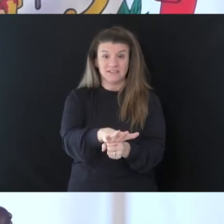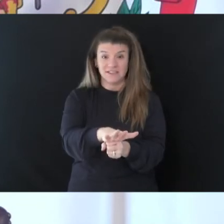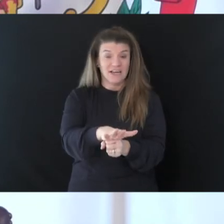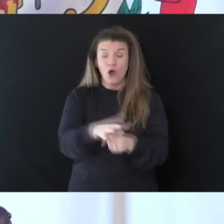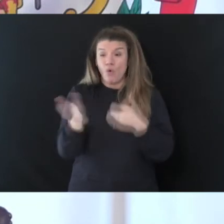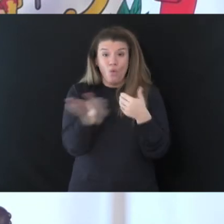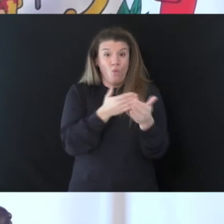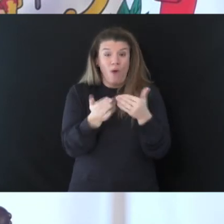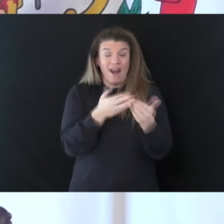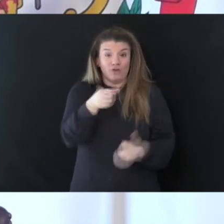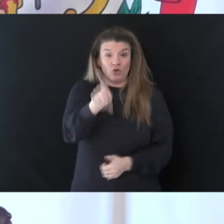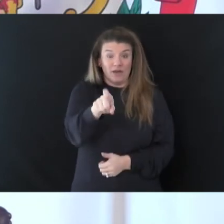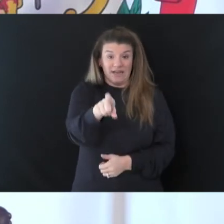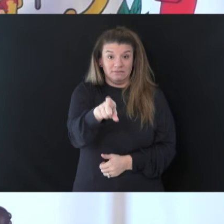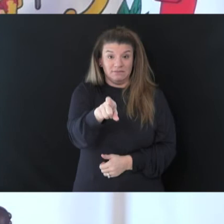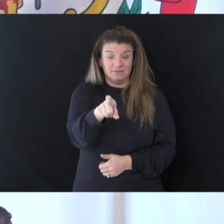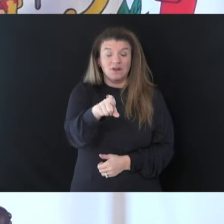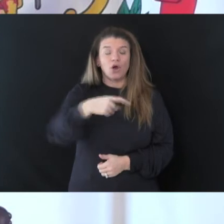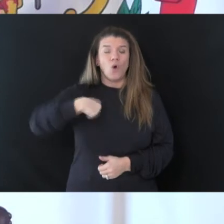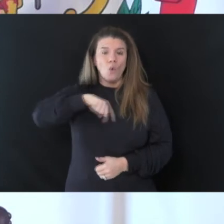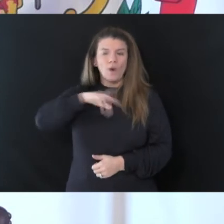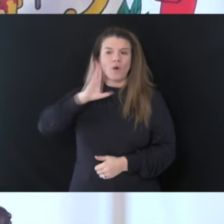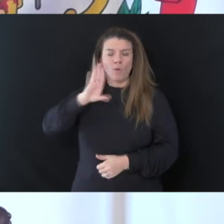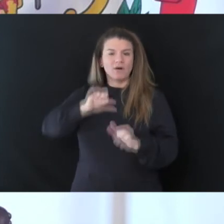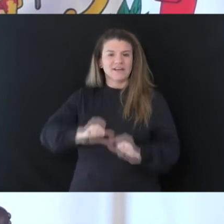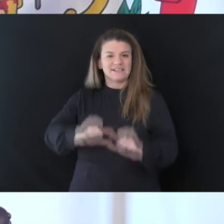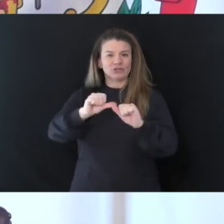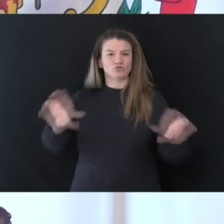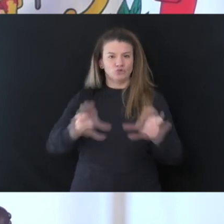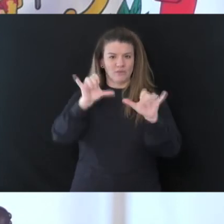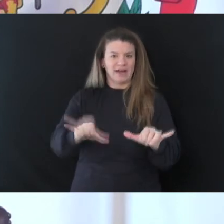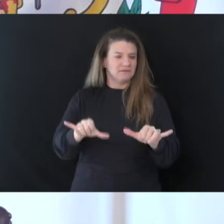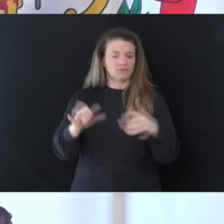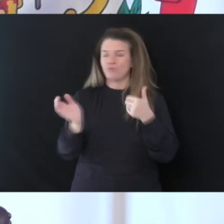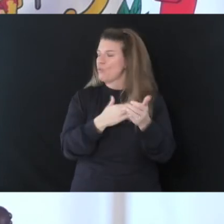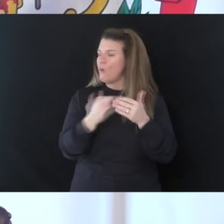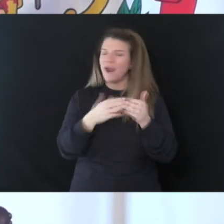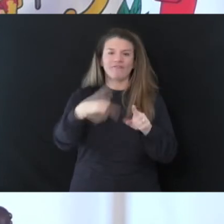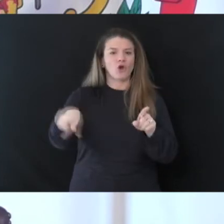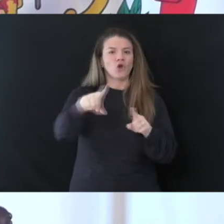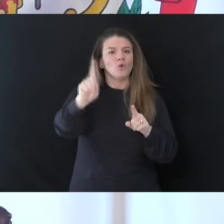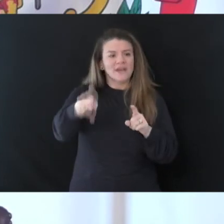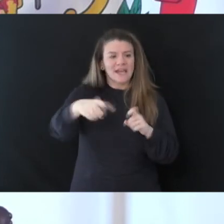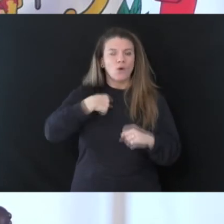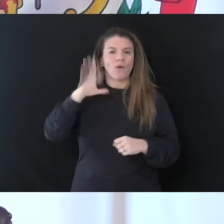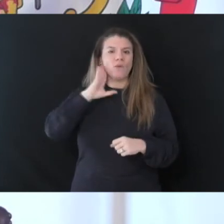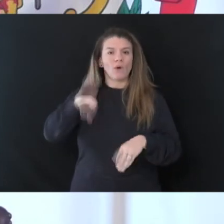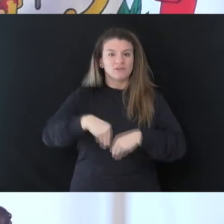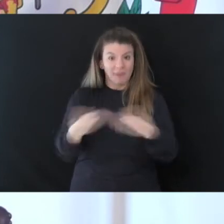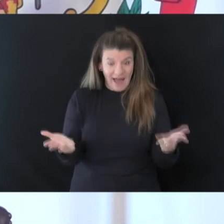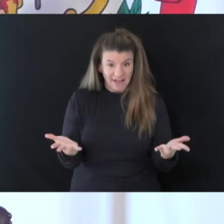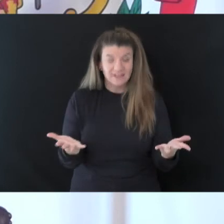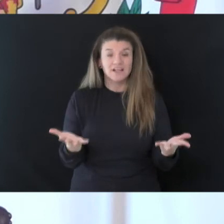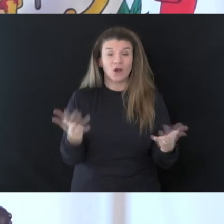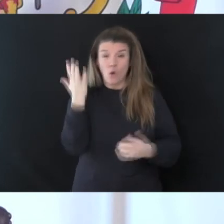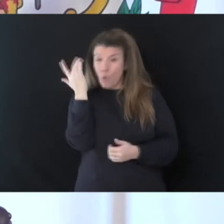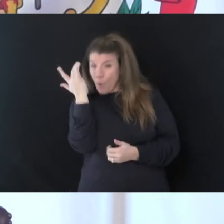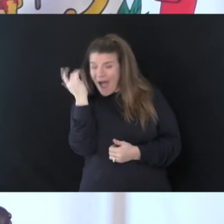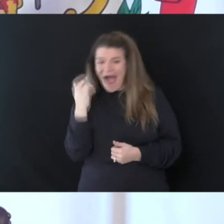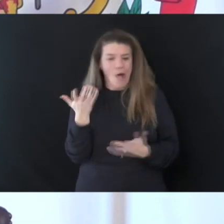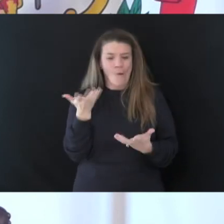you need, and we're going to continue to do that. Whatever you need, we're going to supply, because we